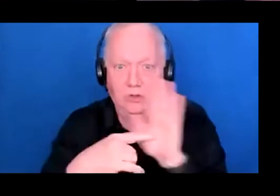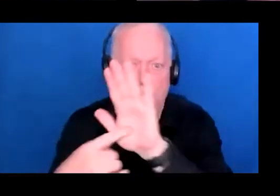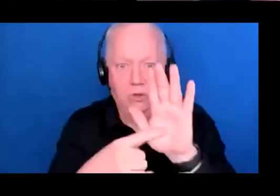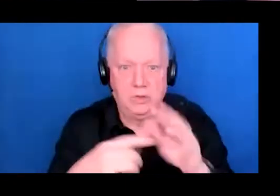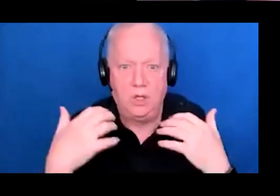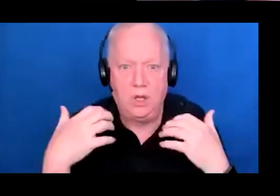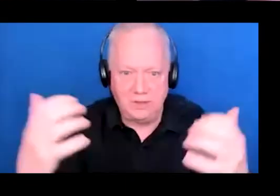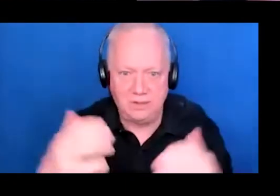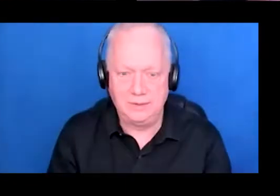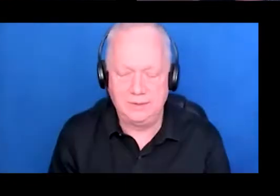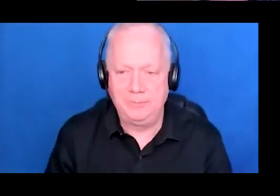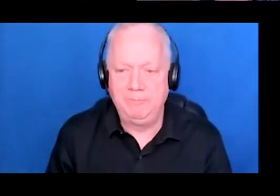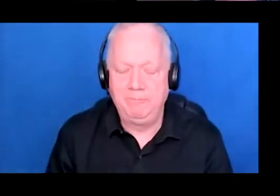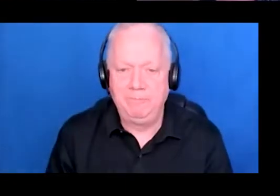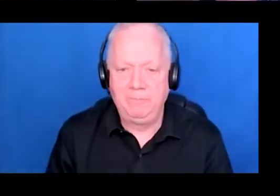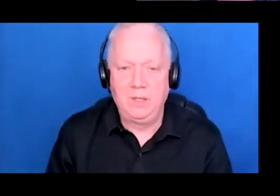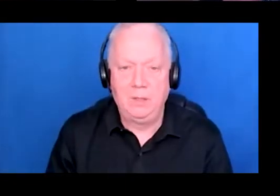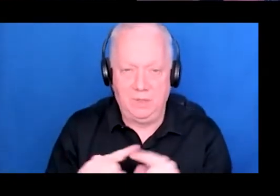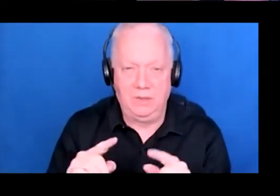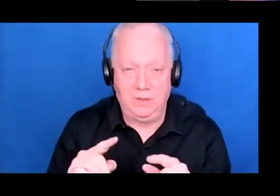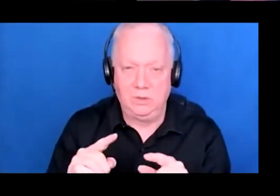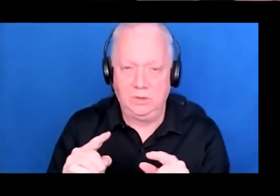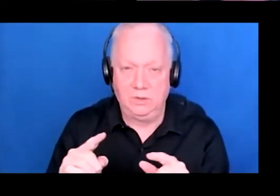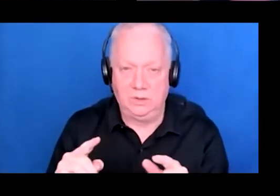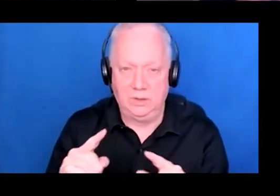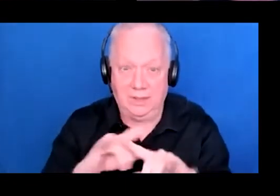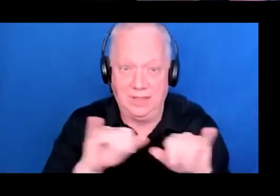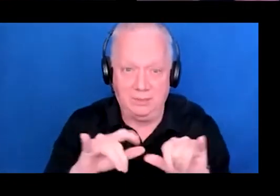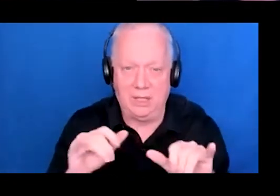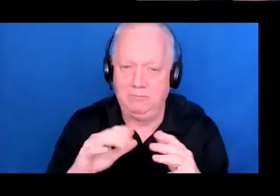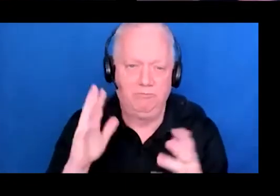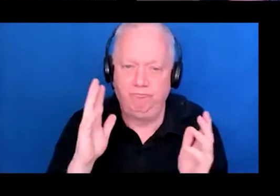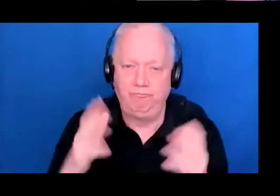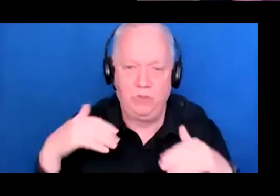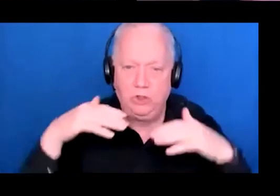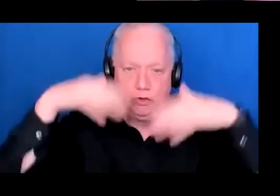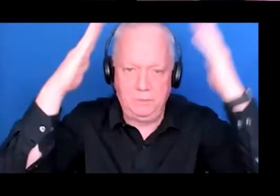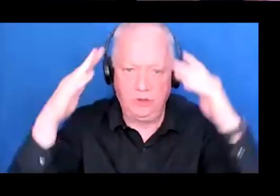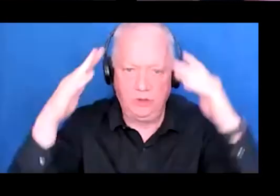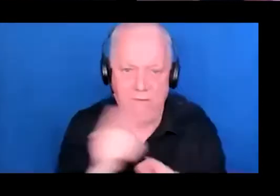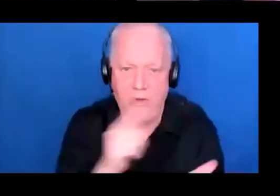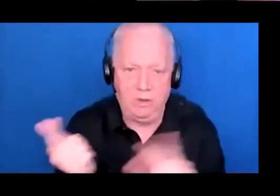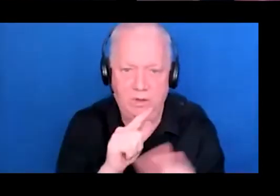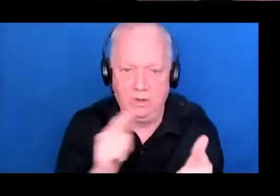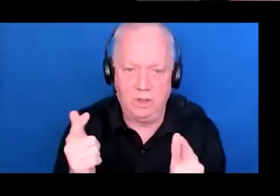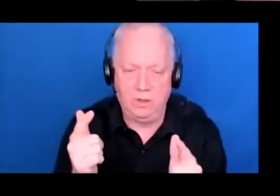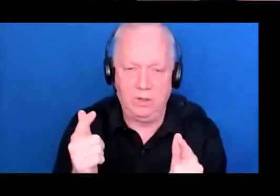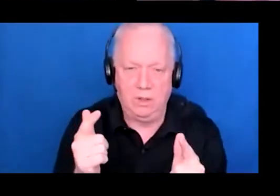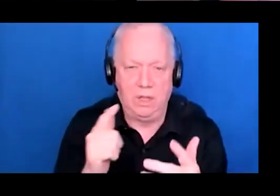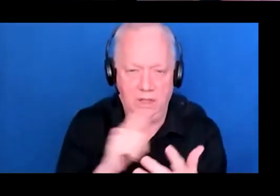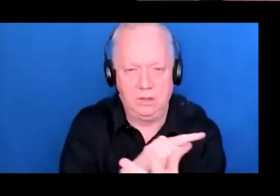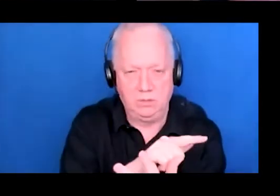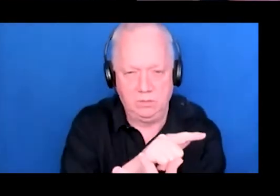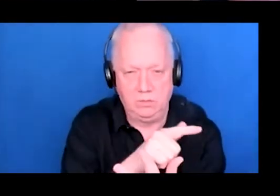audience. But to do those concomitantly was gonna be too much back and forth. So I think this was actually